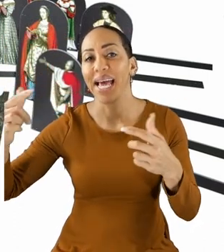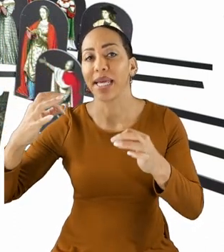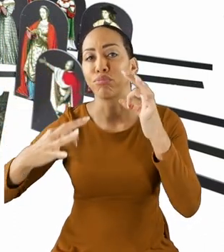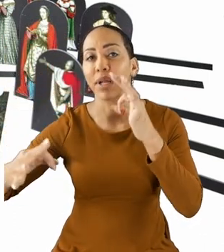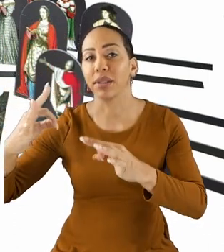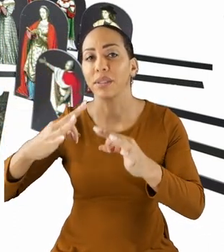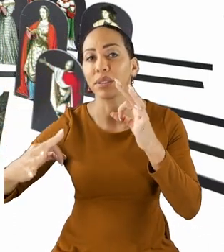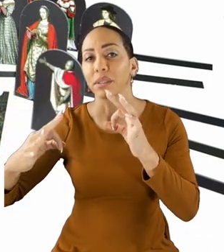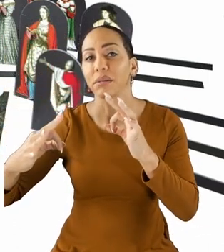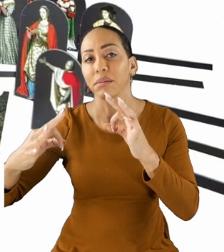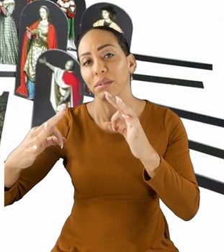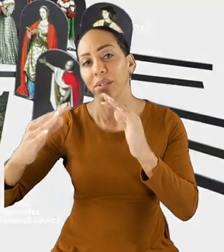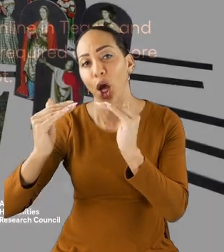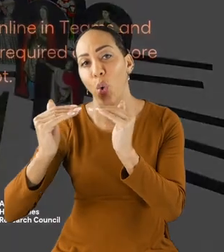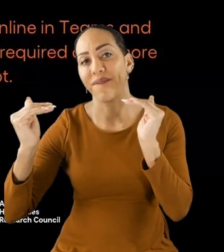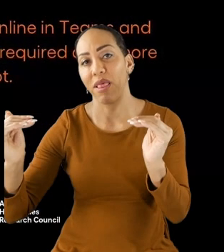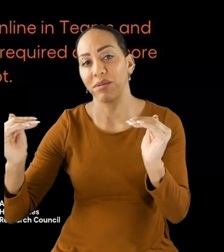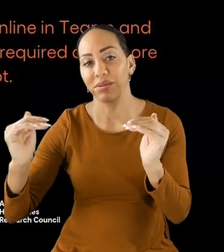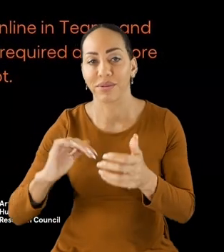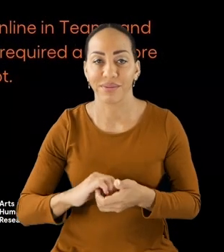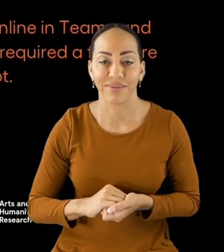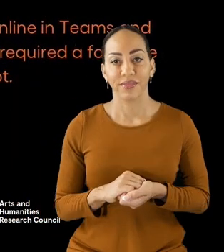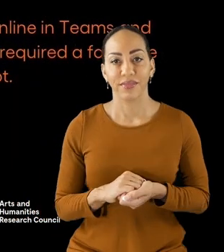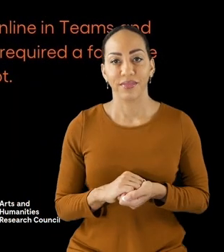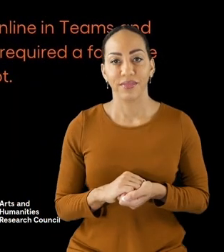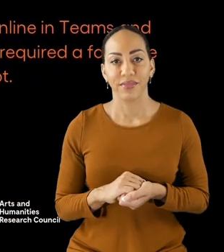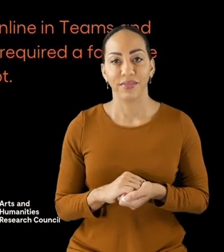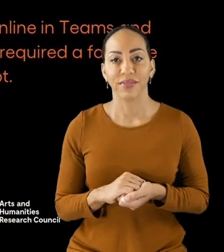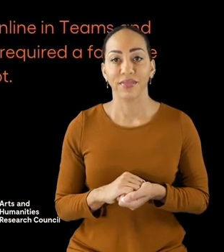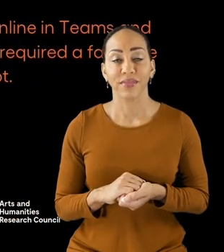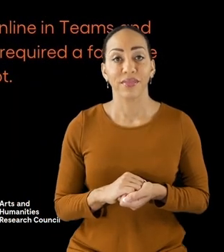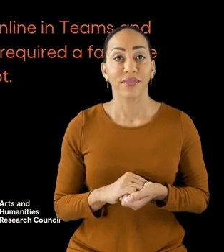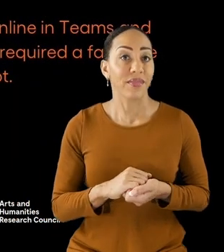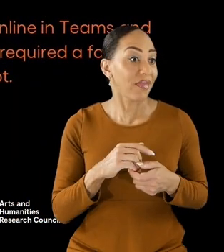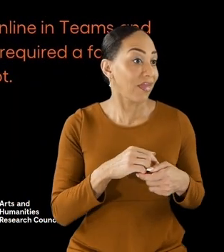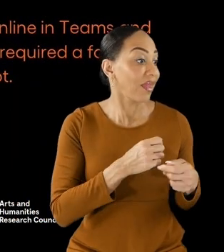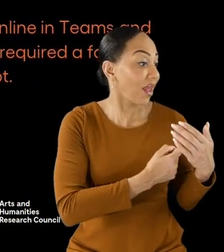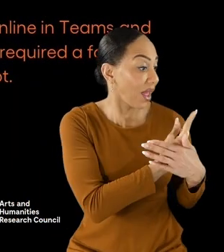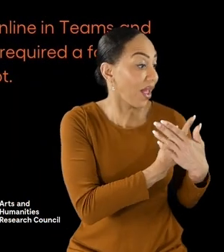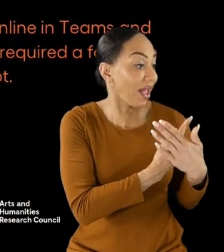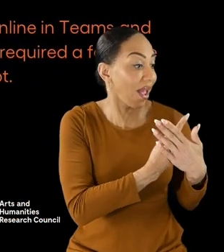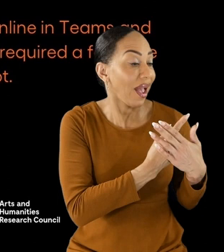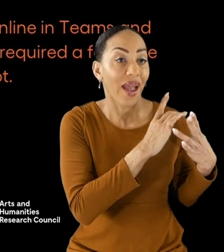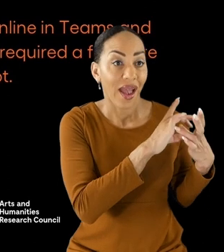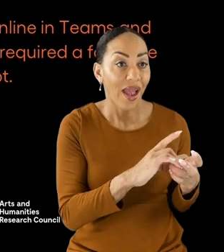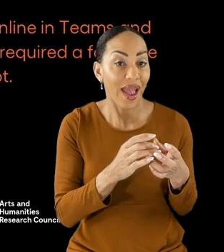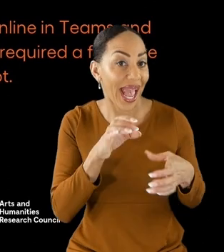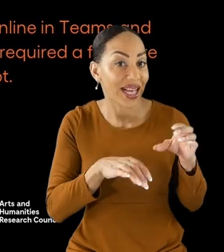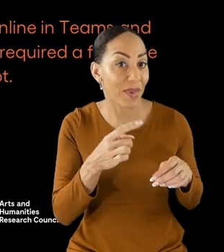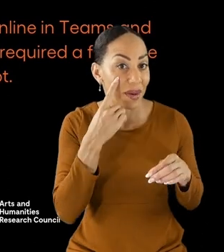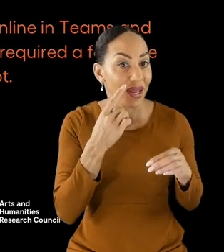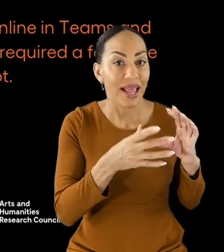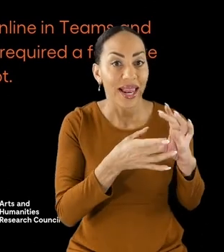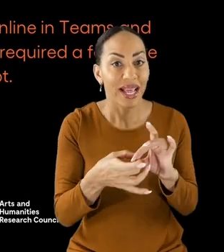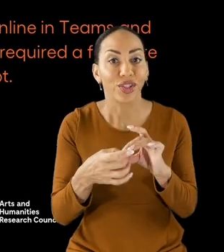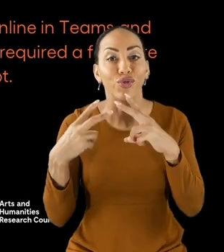the paper theatre. So the outcomes of these experiments led to the research project Collaborative